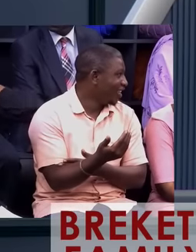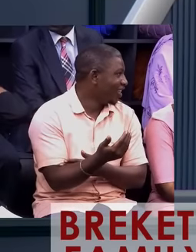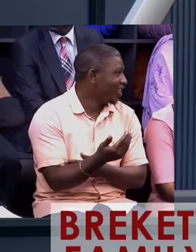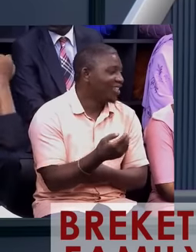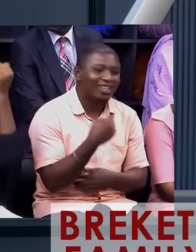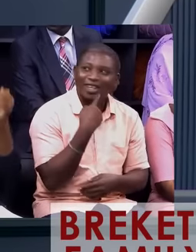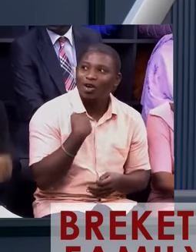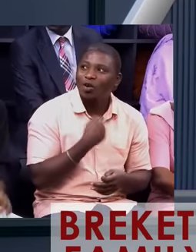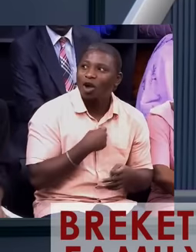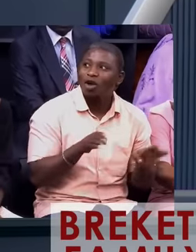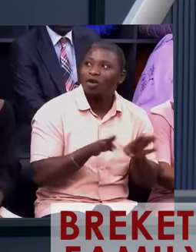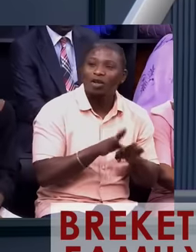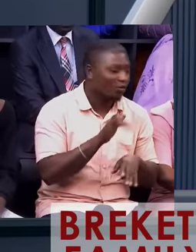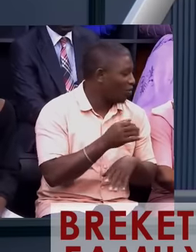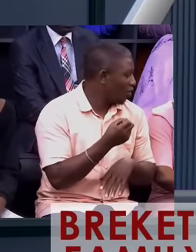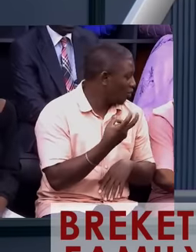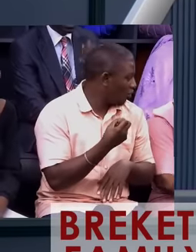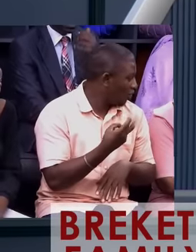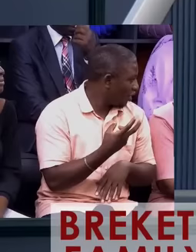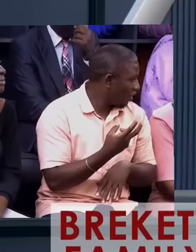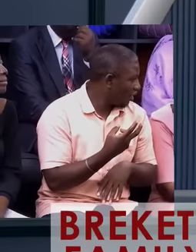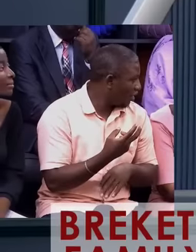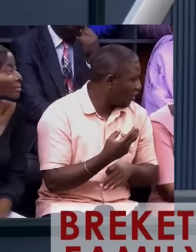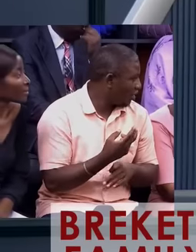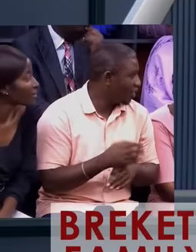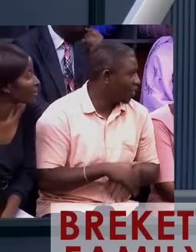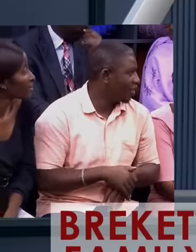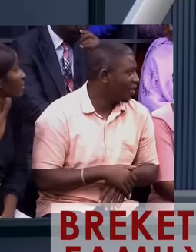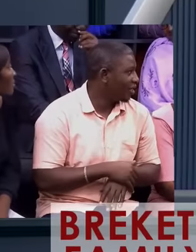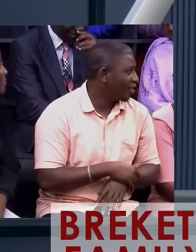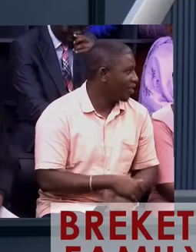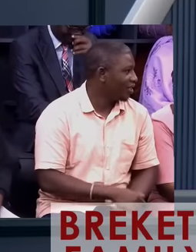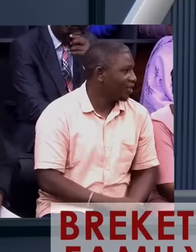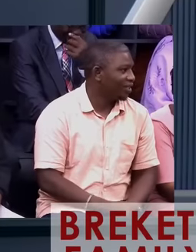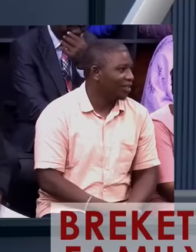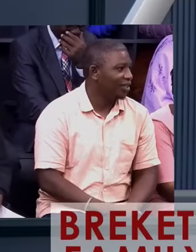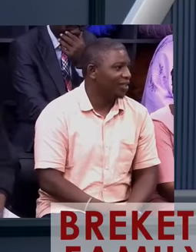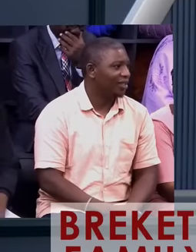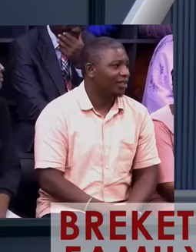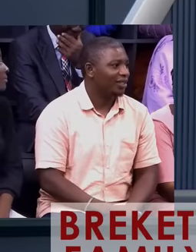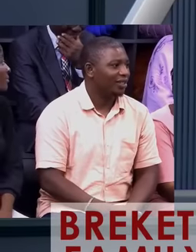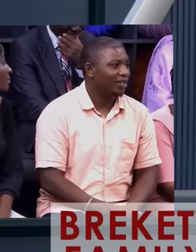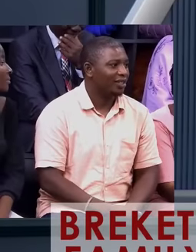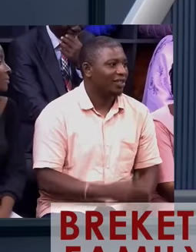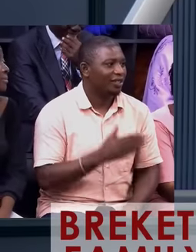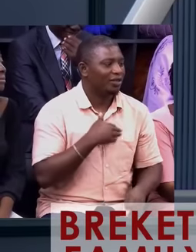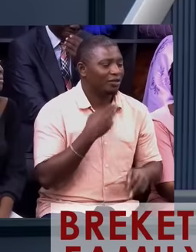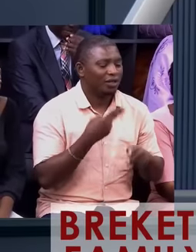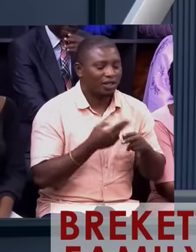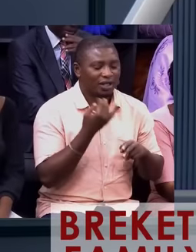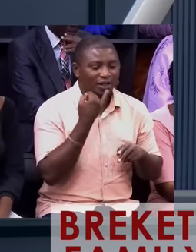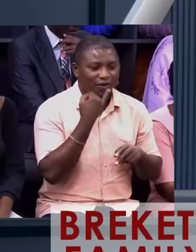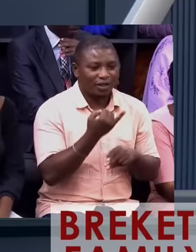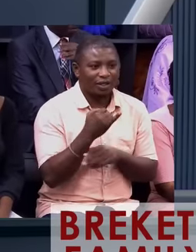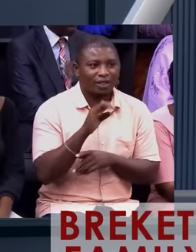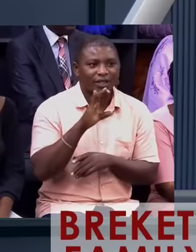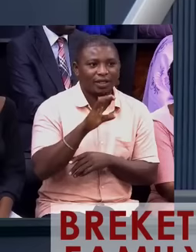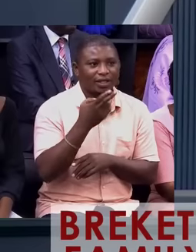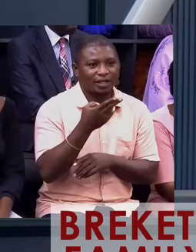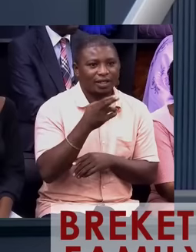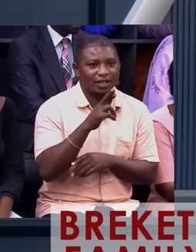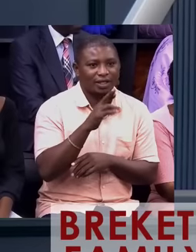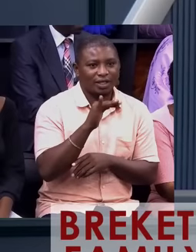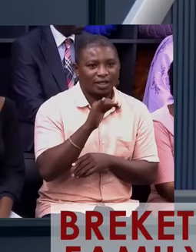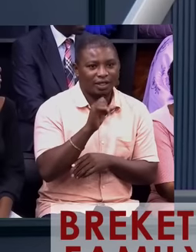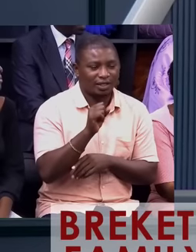morning yes Wai be your name where where you vanor from my name is Chris